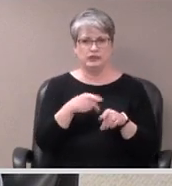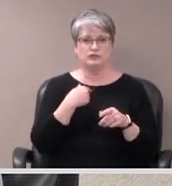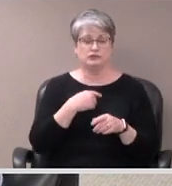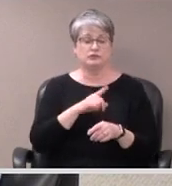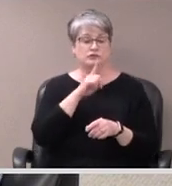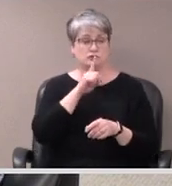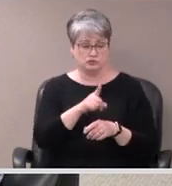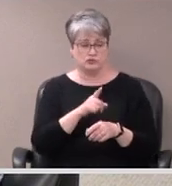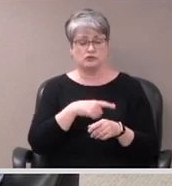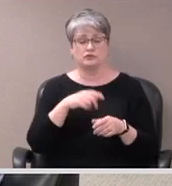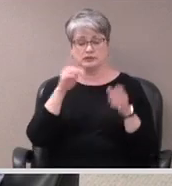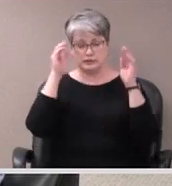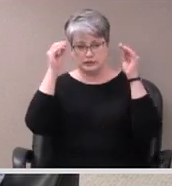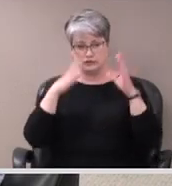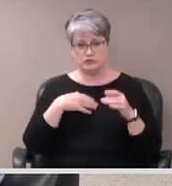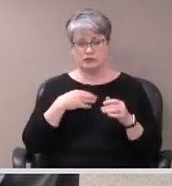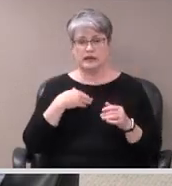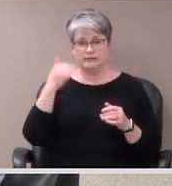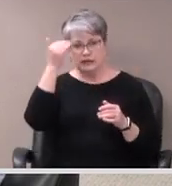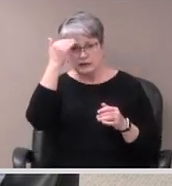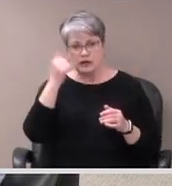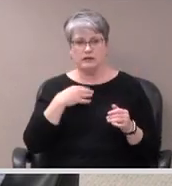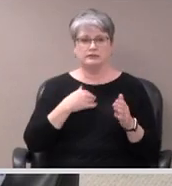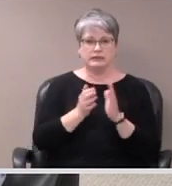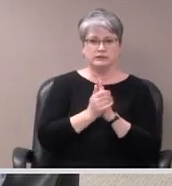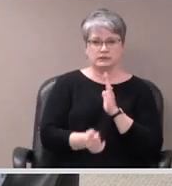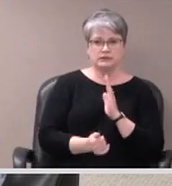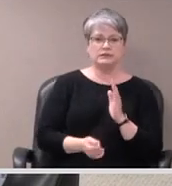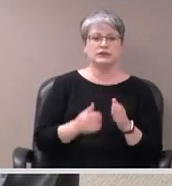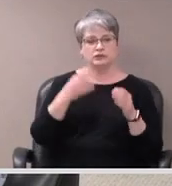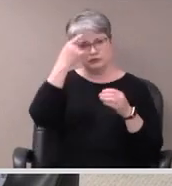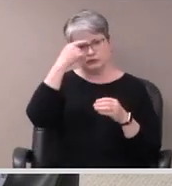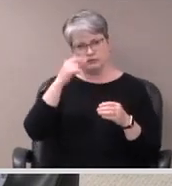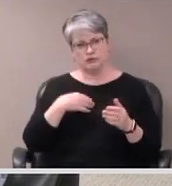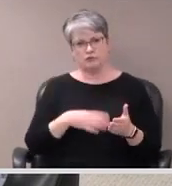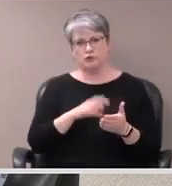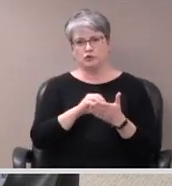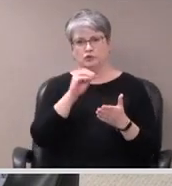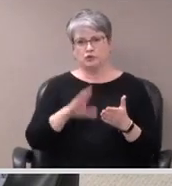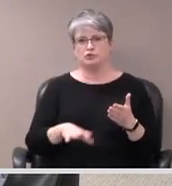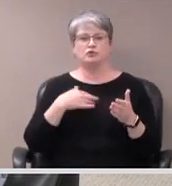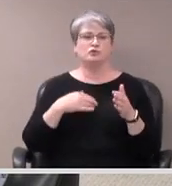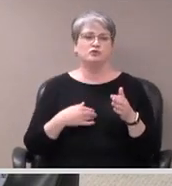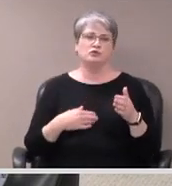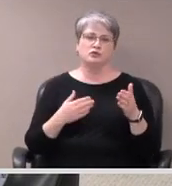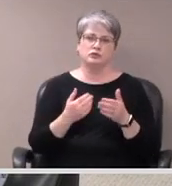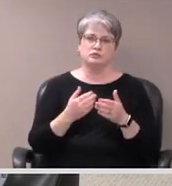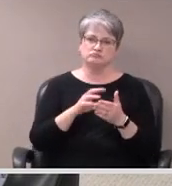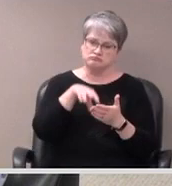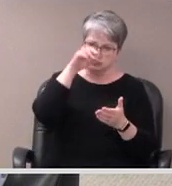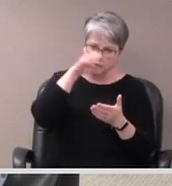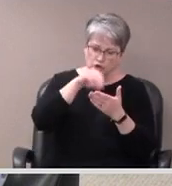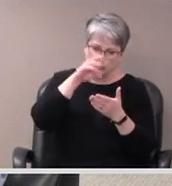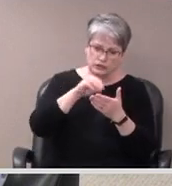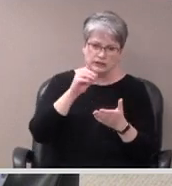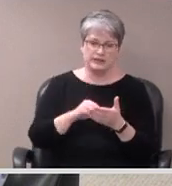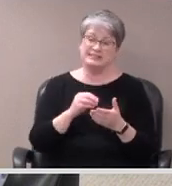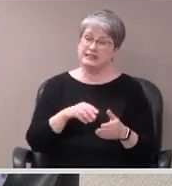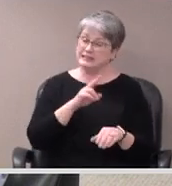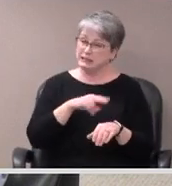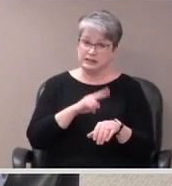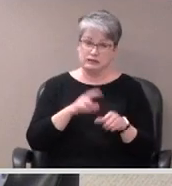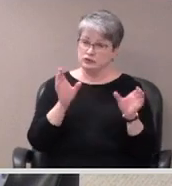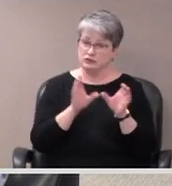that teachers have the knowledge and skills to advance in student learning. The road to becoming nationally board certified teachers is very